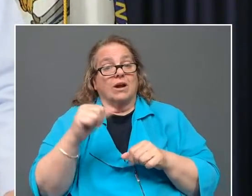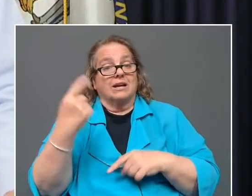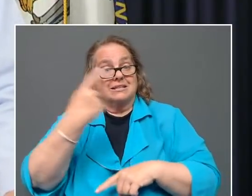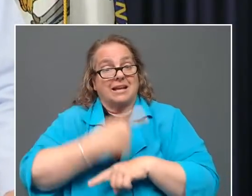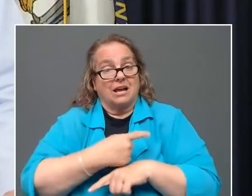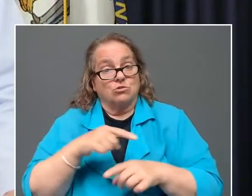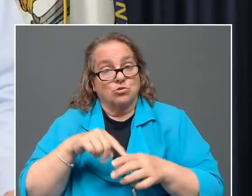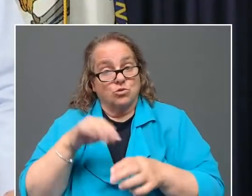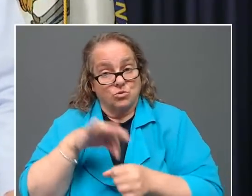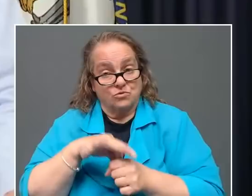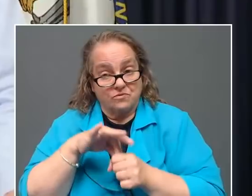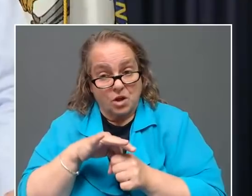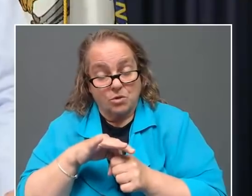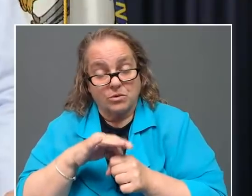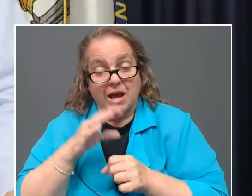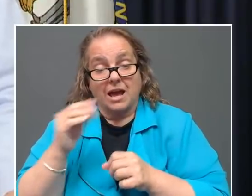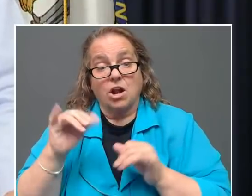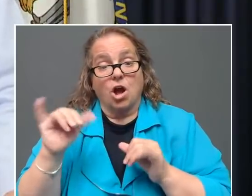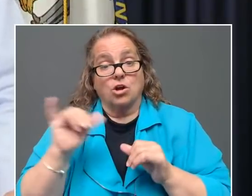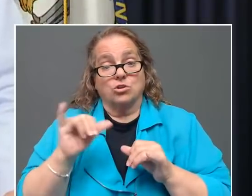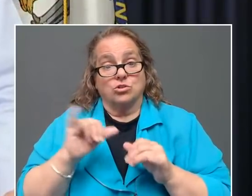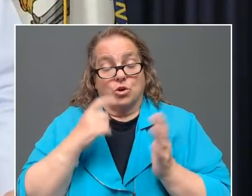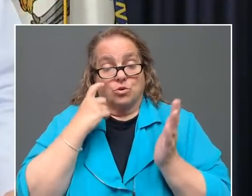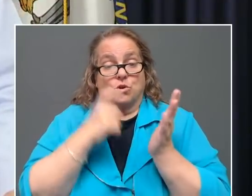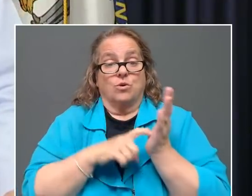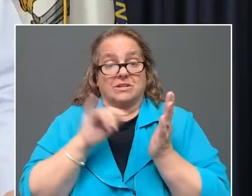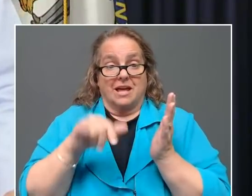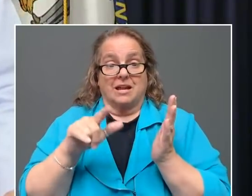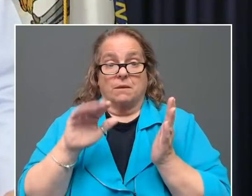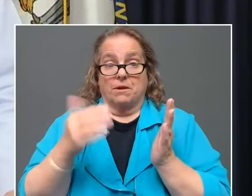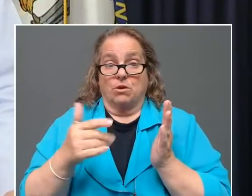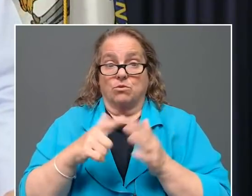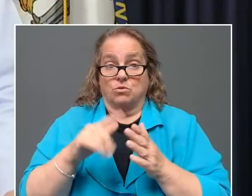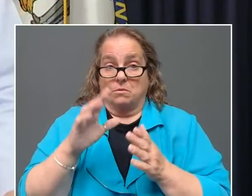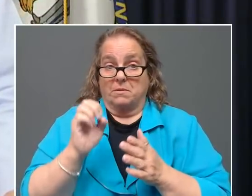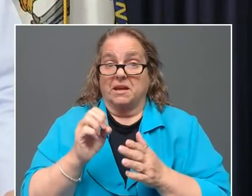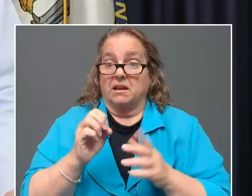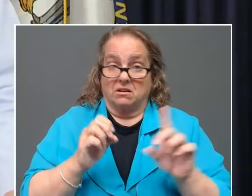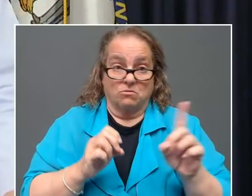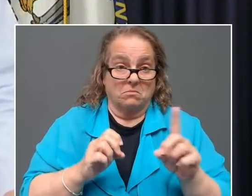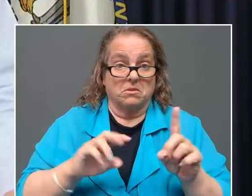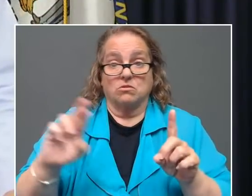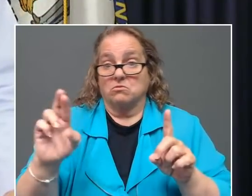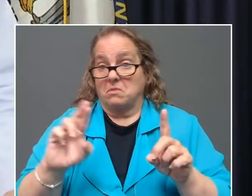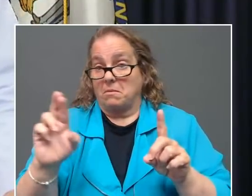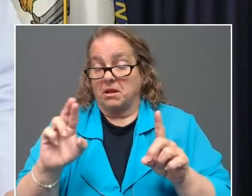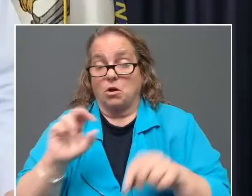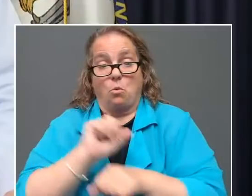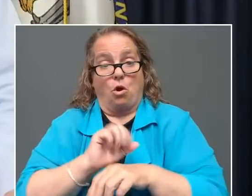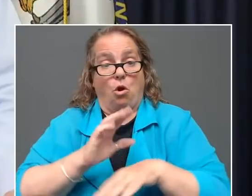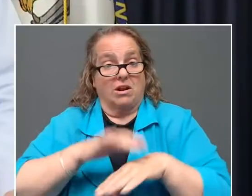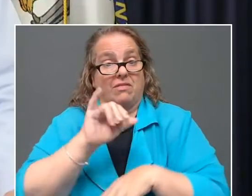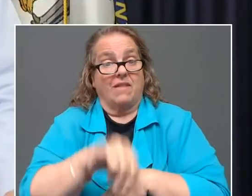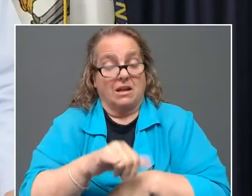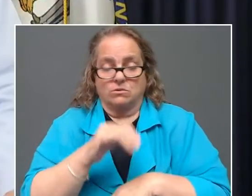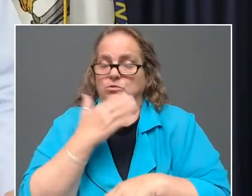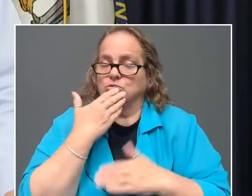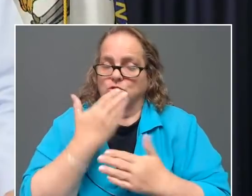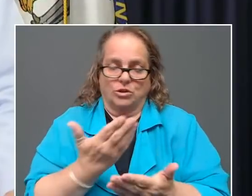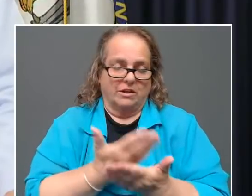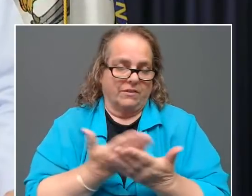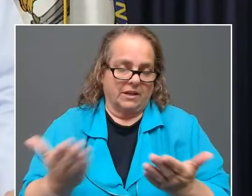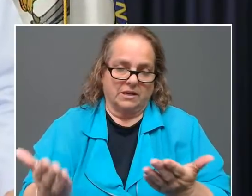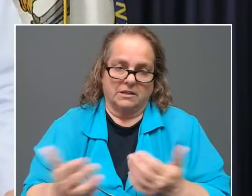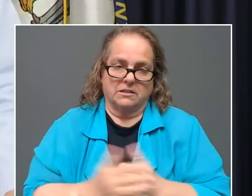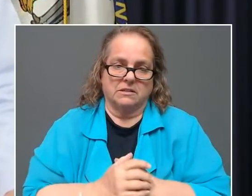vote. Also would note that there appears to have been bipartisan work on it. Those are all good things. We're just making sure we do our